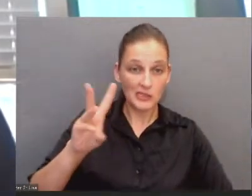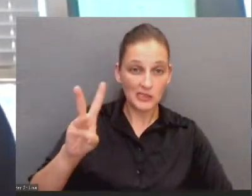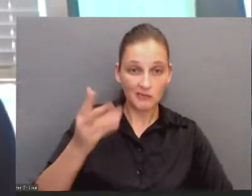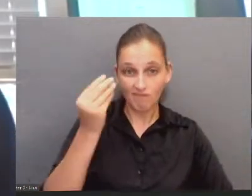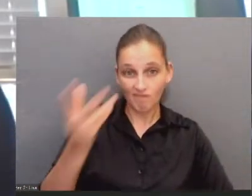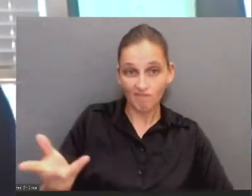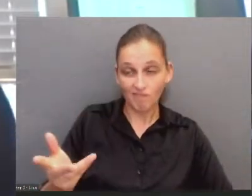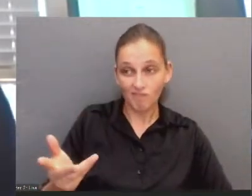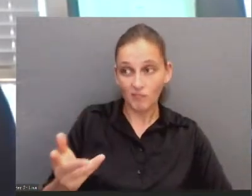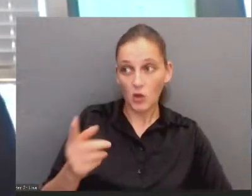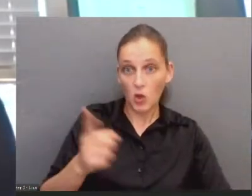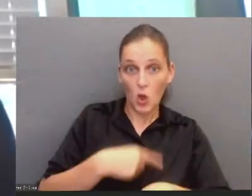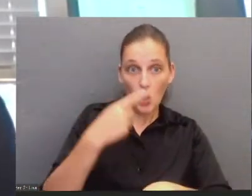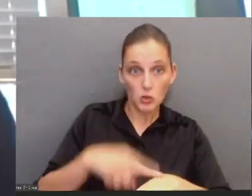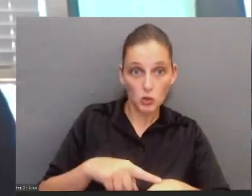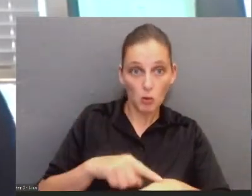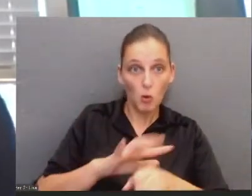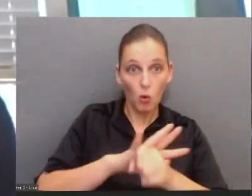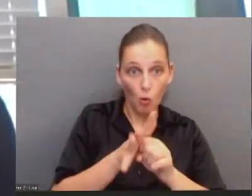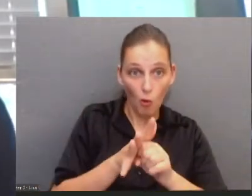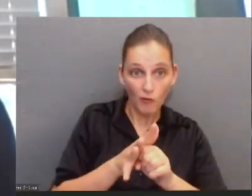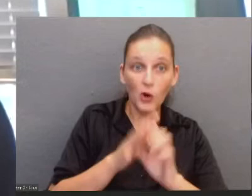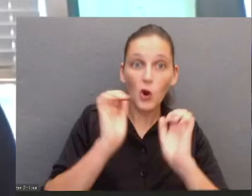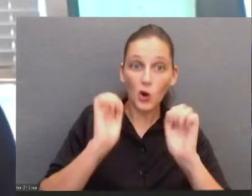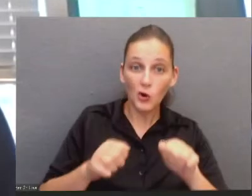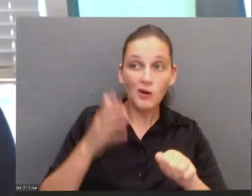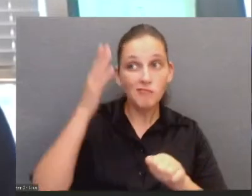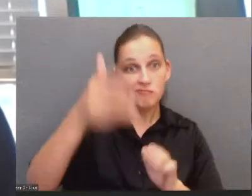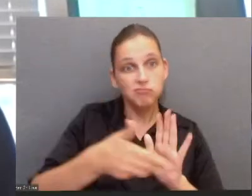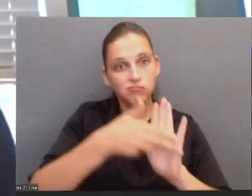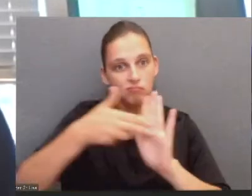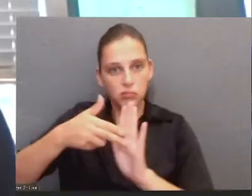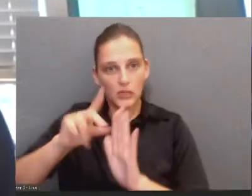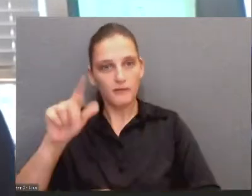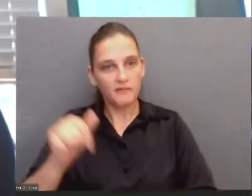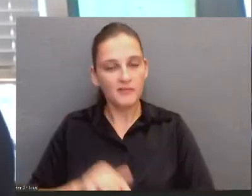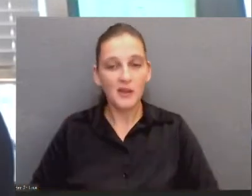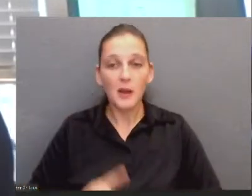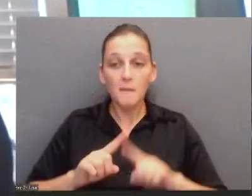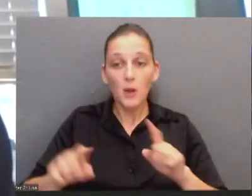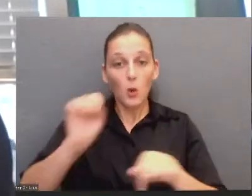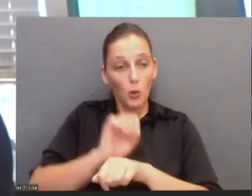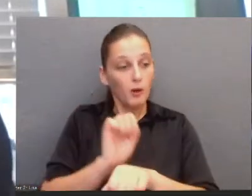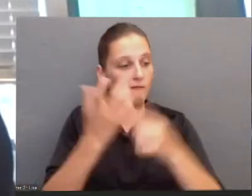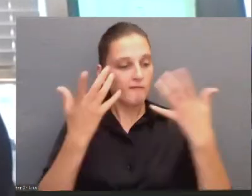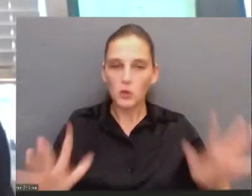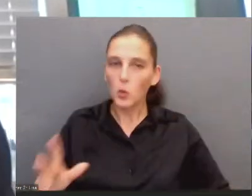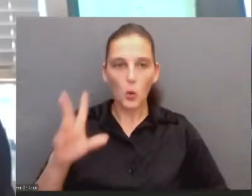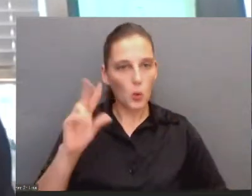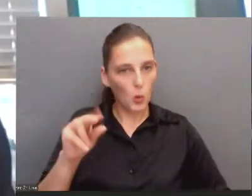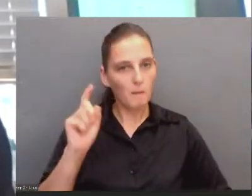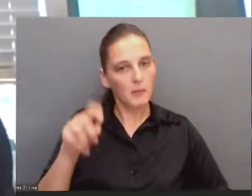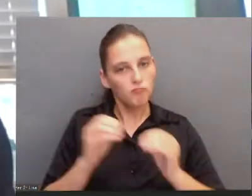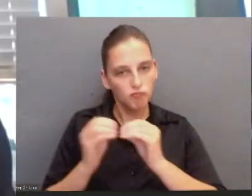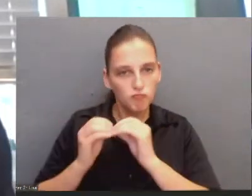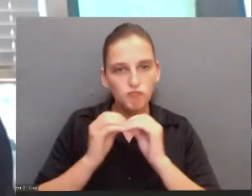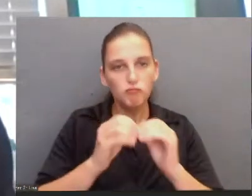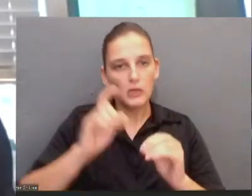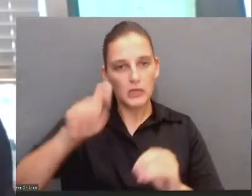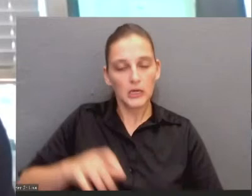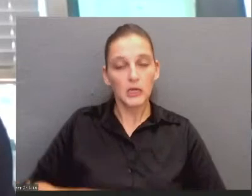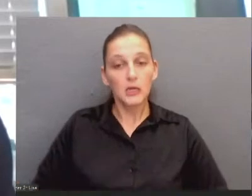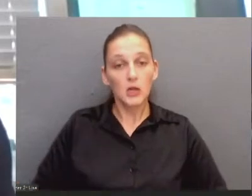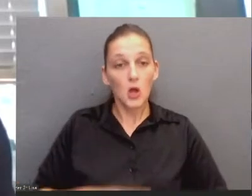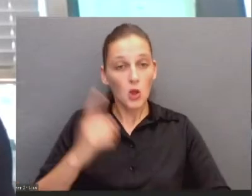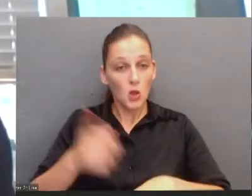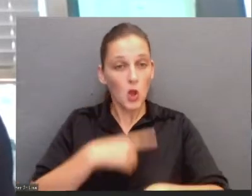disability. But there is more work to be done. AAP-MNR believes that the most effective way to address the long COVID crisis efficiently